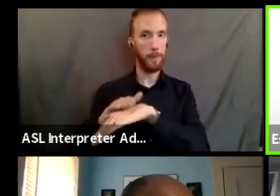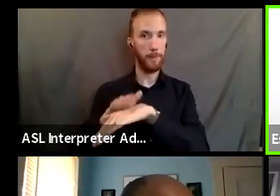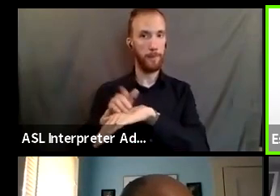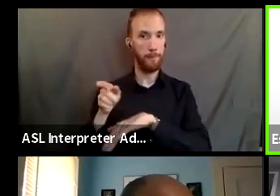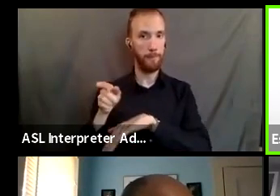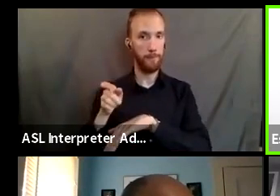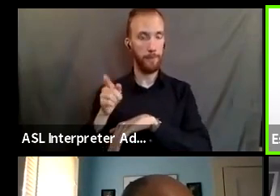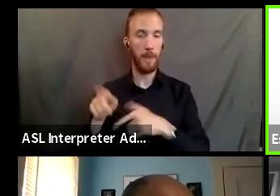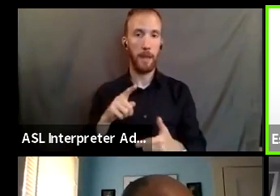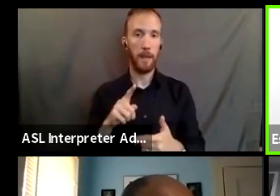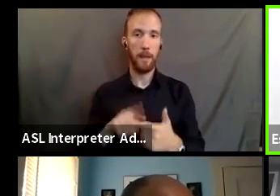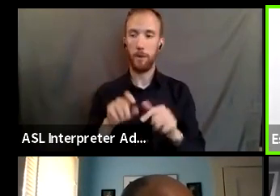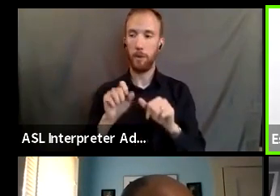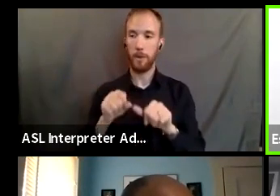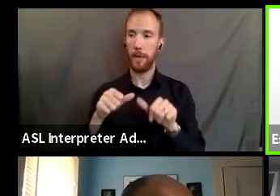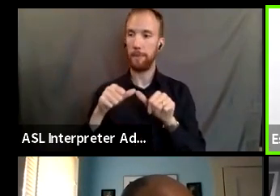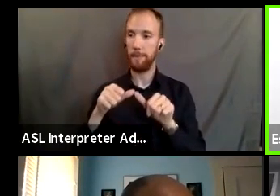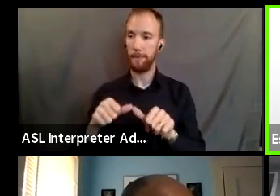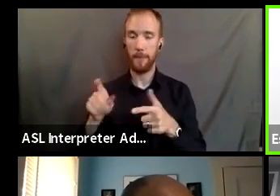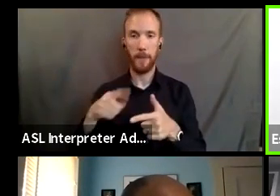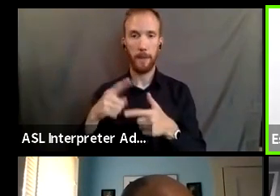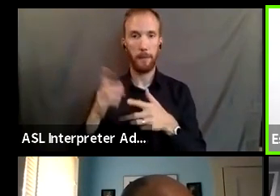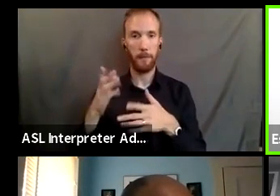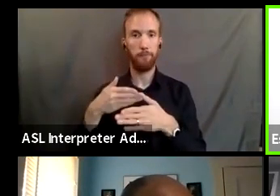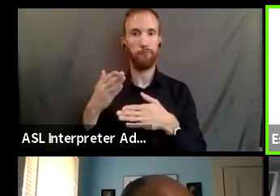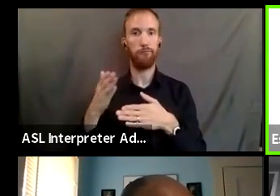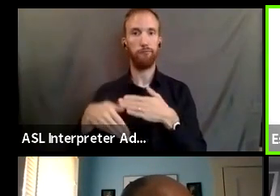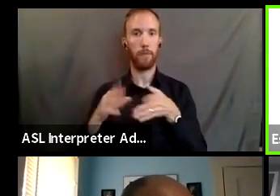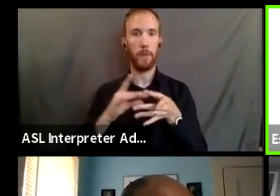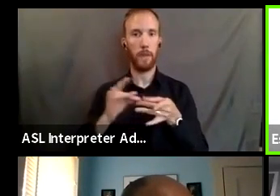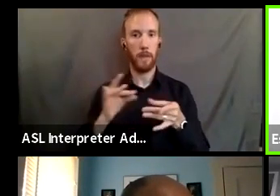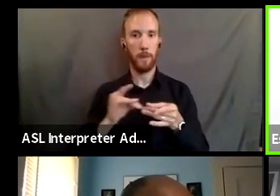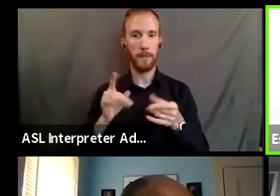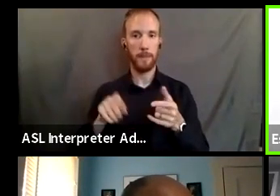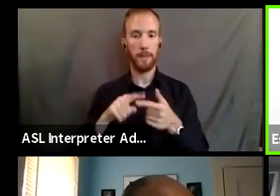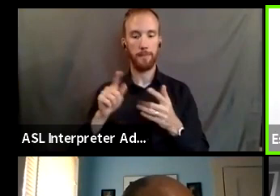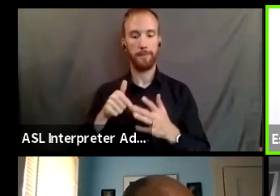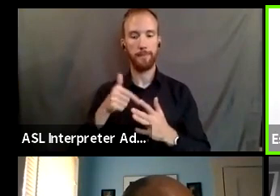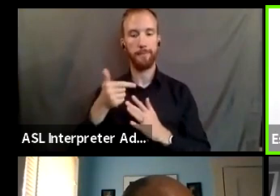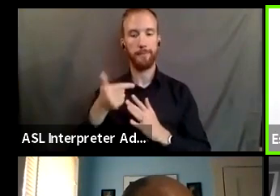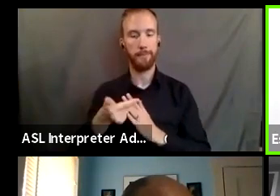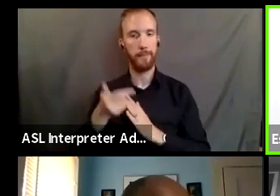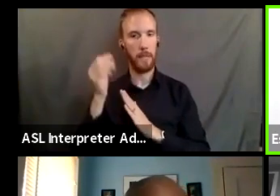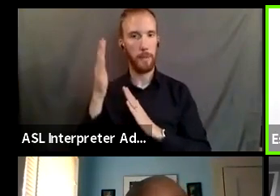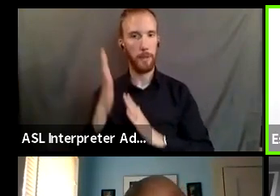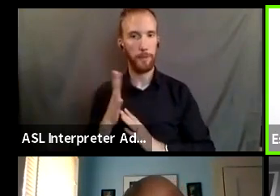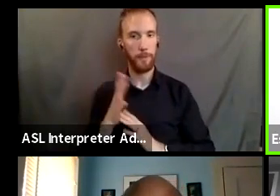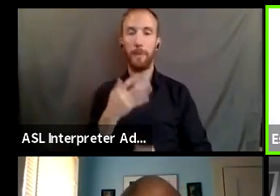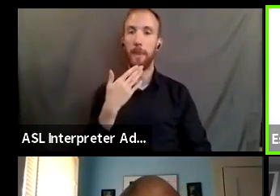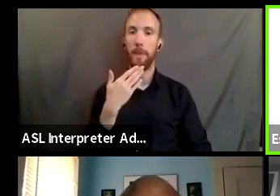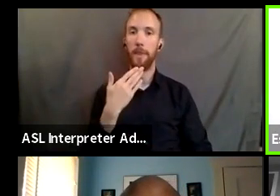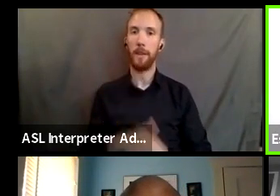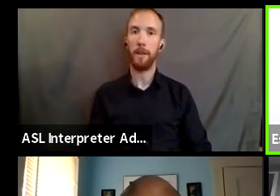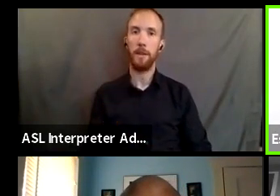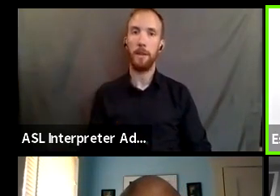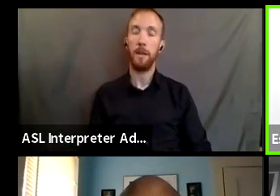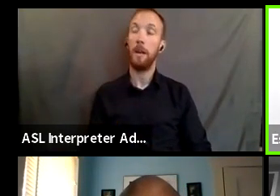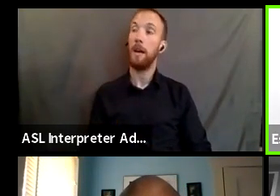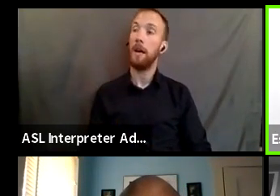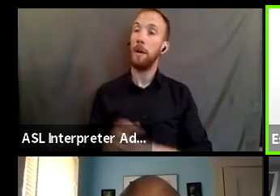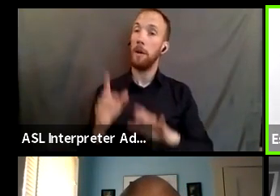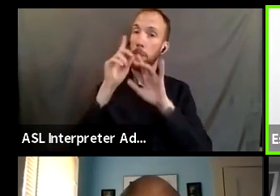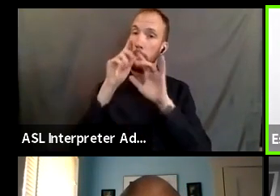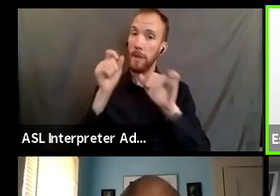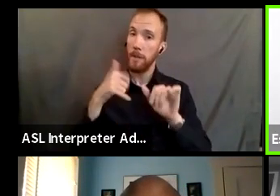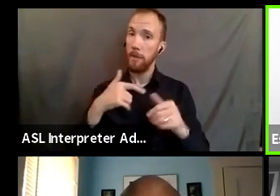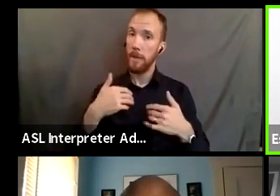you can proceed to conclude your remarks to allow for the next speaker to begin thank you mr president uh we do have